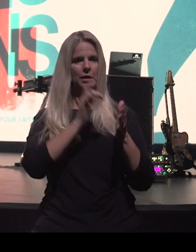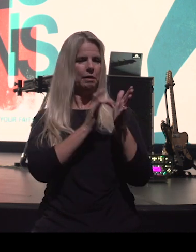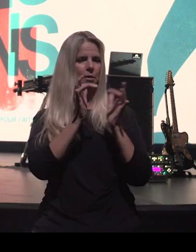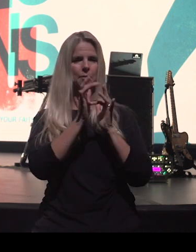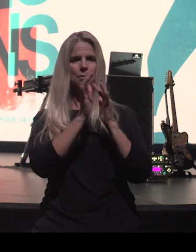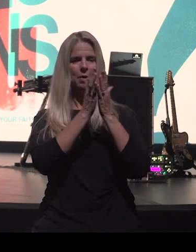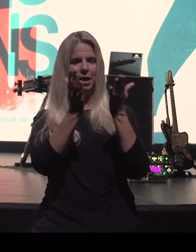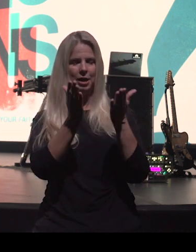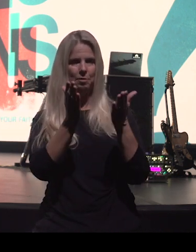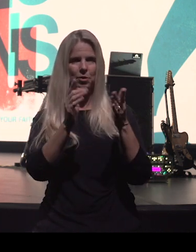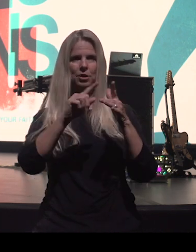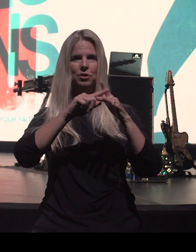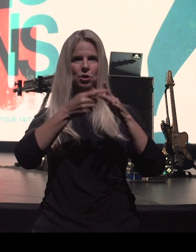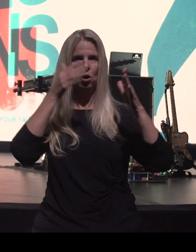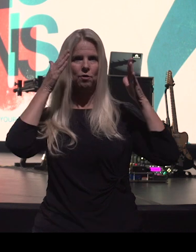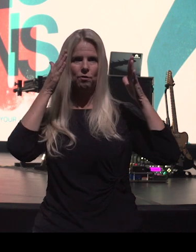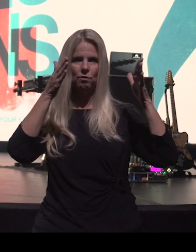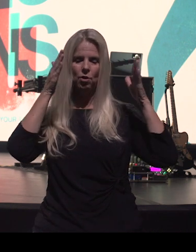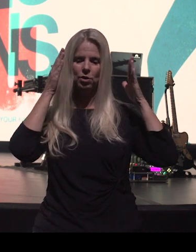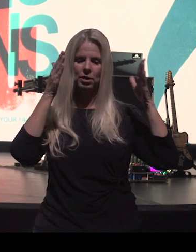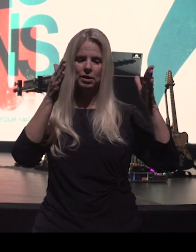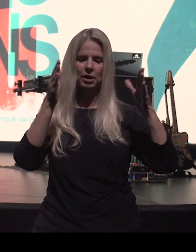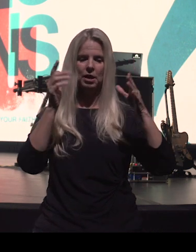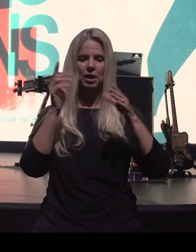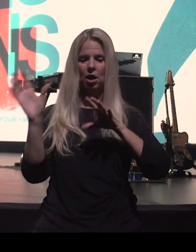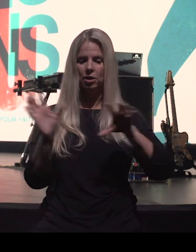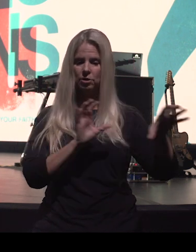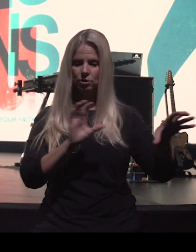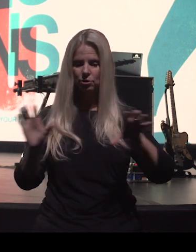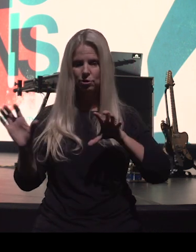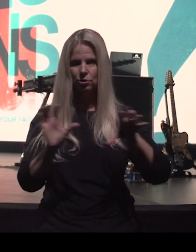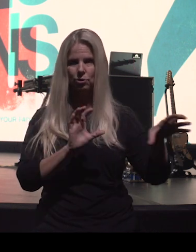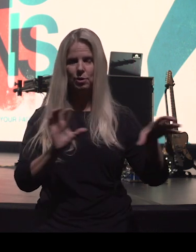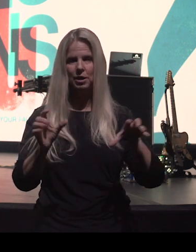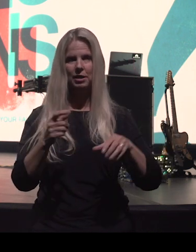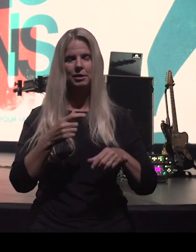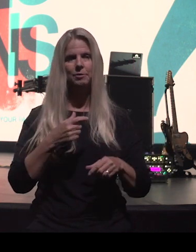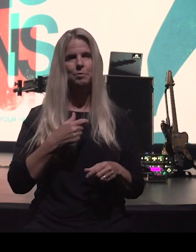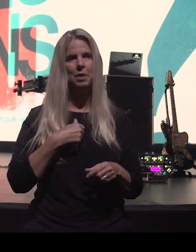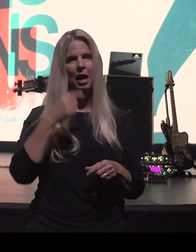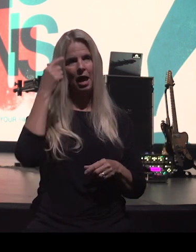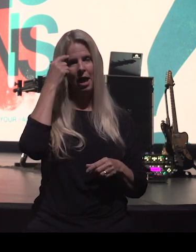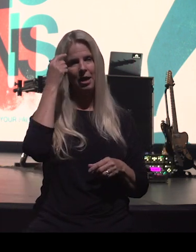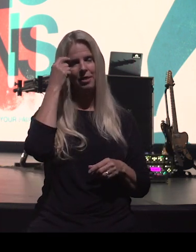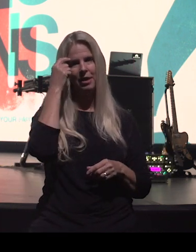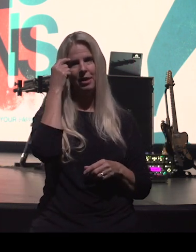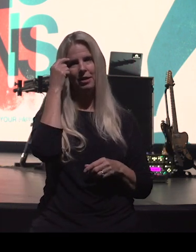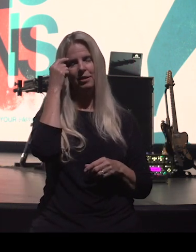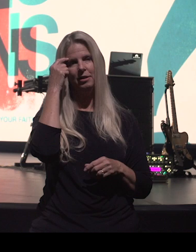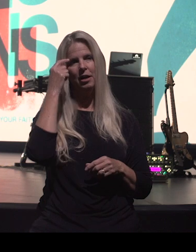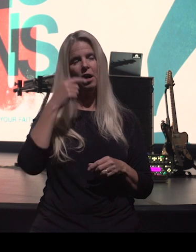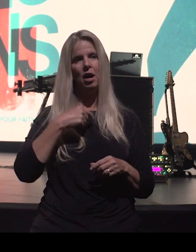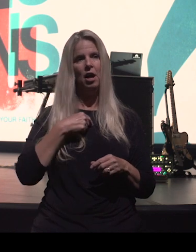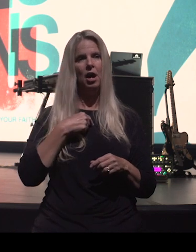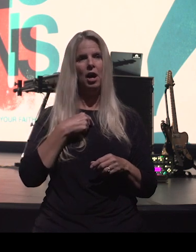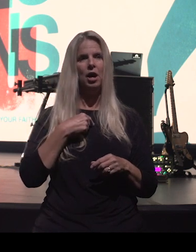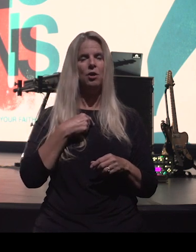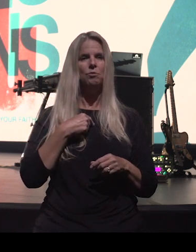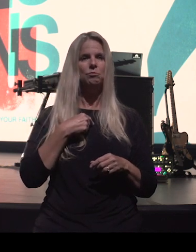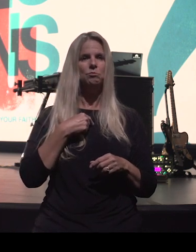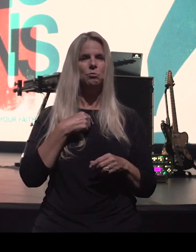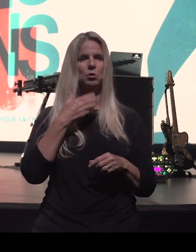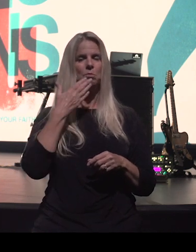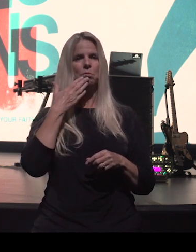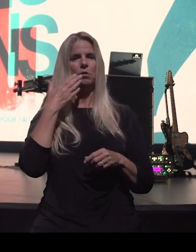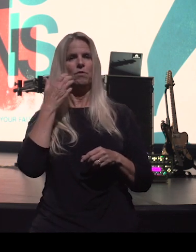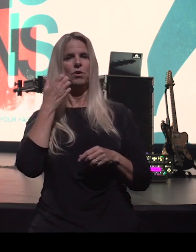Start focusing on application. And here's what I would say. I'm convinced as a pastor, I would rather have someone that knows one verse in the Bible and is